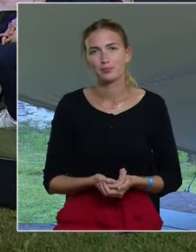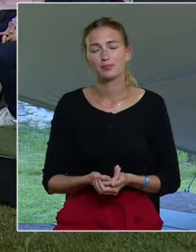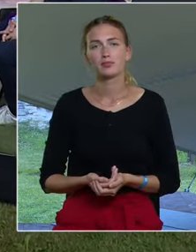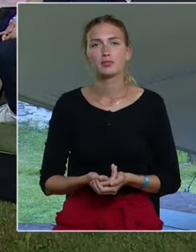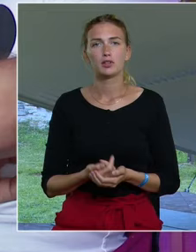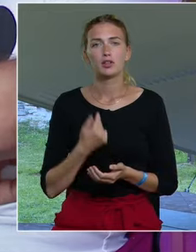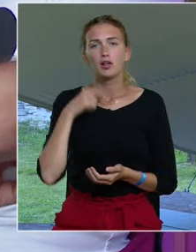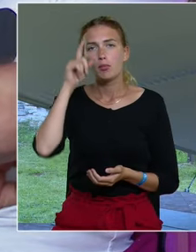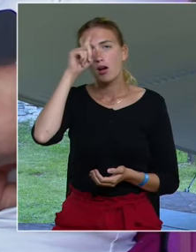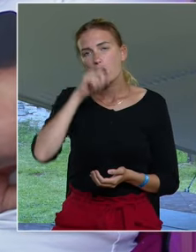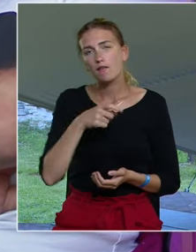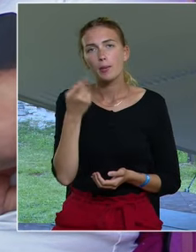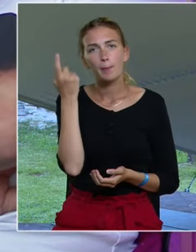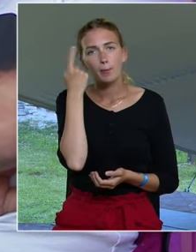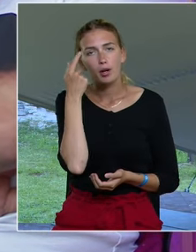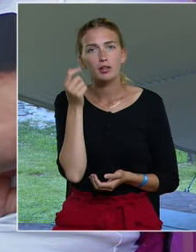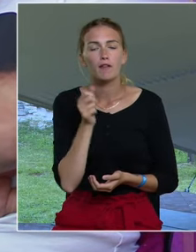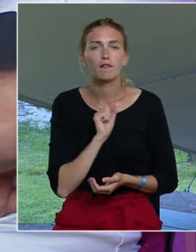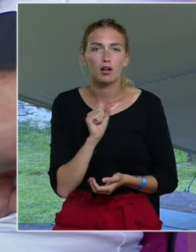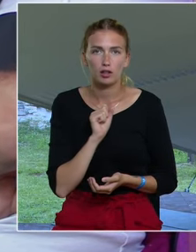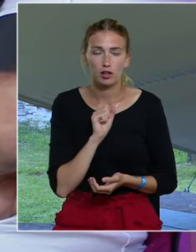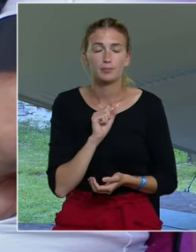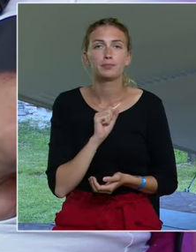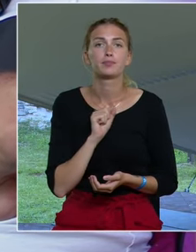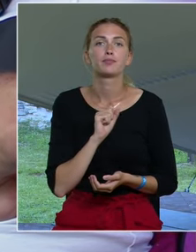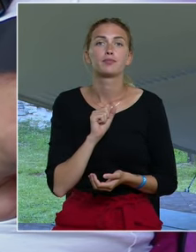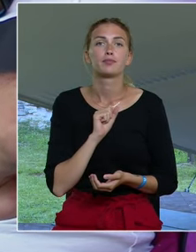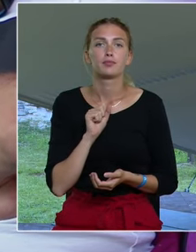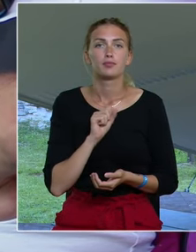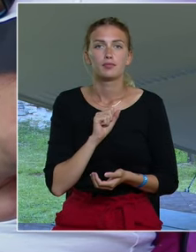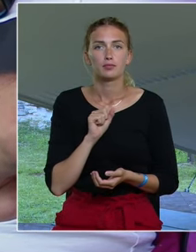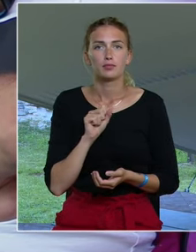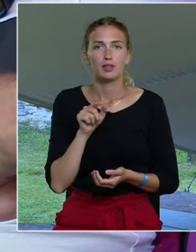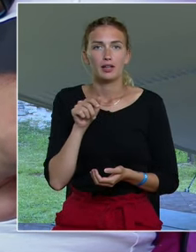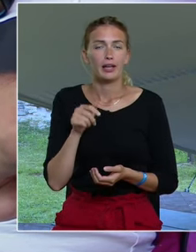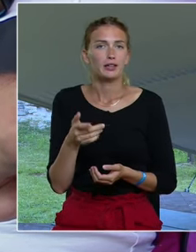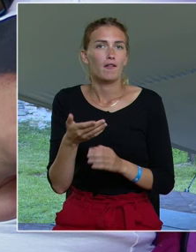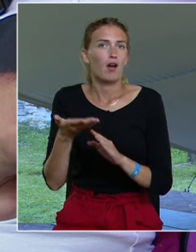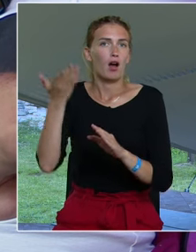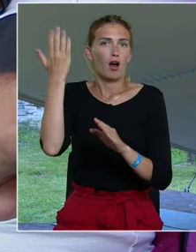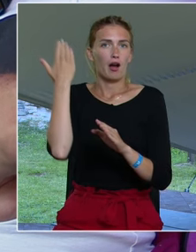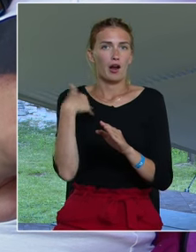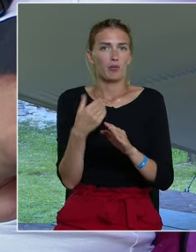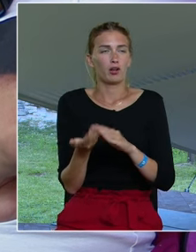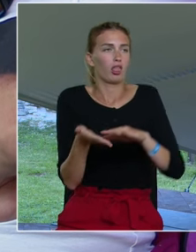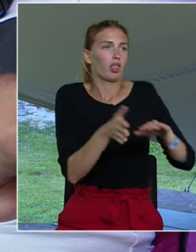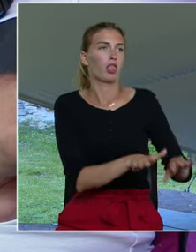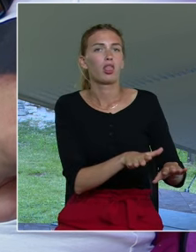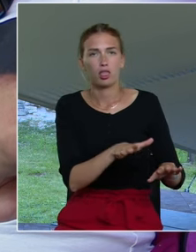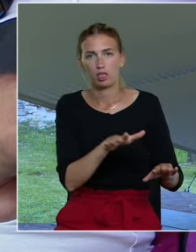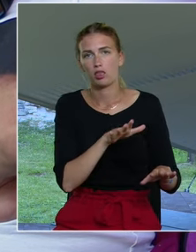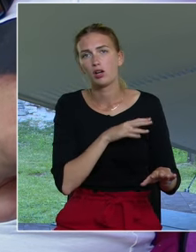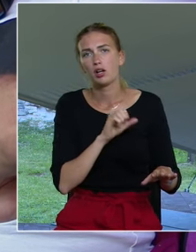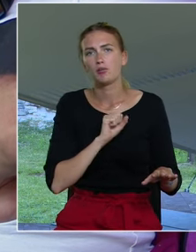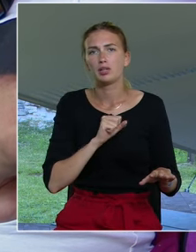I think they should think about the stuff that they have put aside in the past because they didn't have budget or